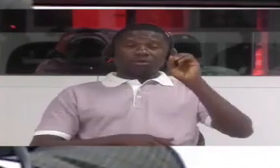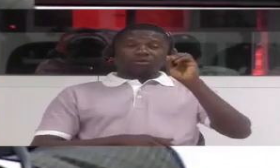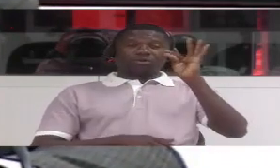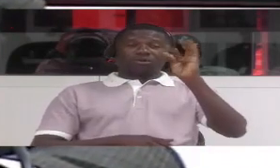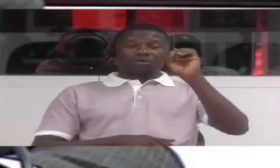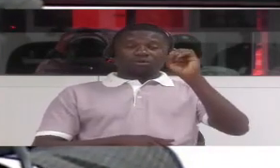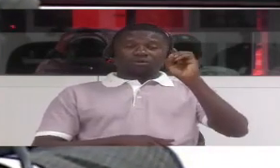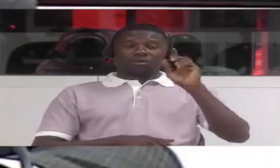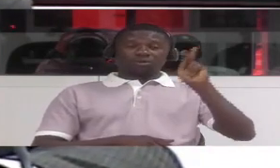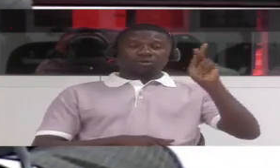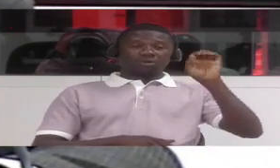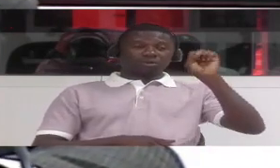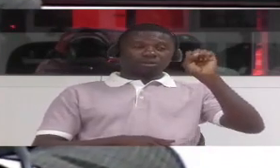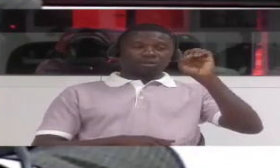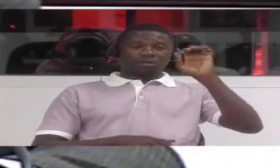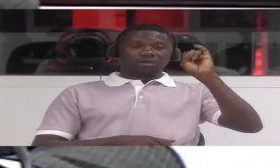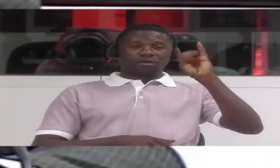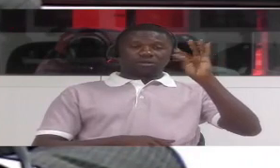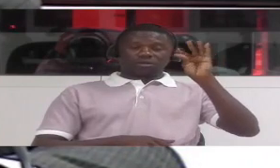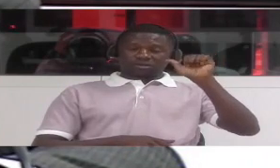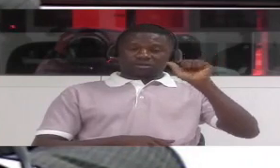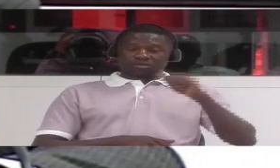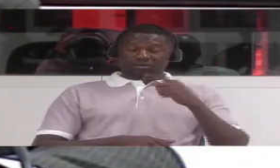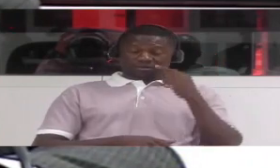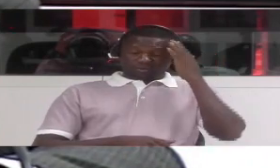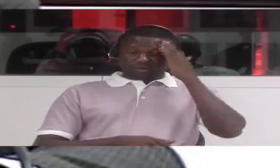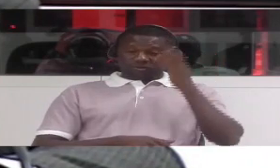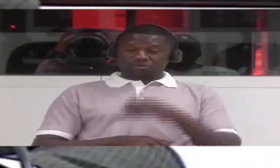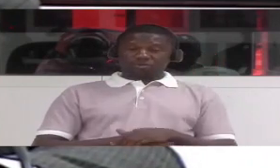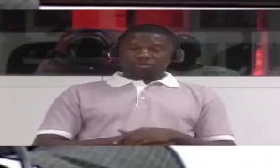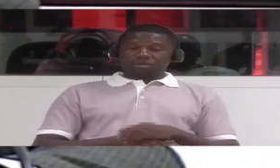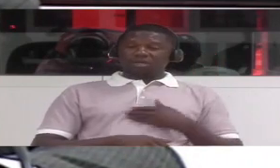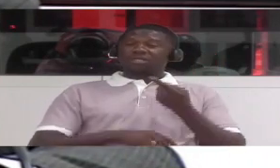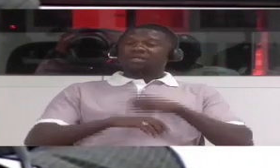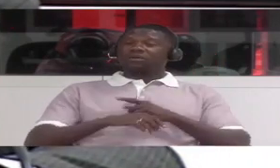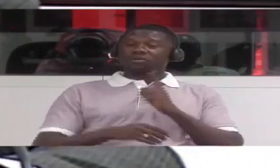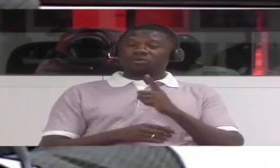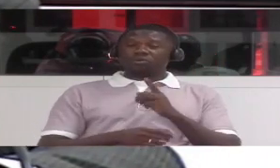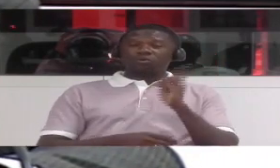I remember Bota Keta very well. And at that time, do you know what part of the police force